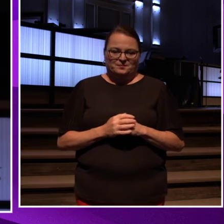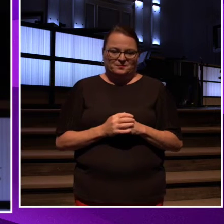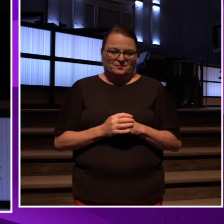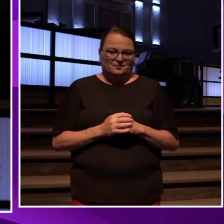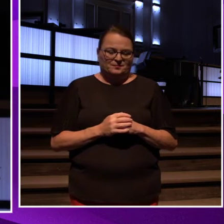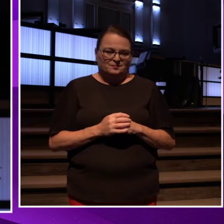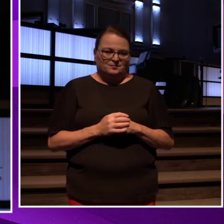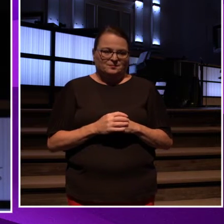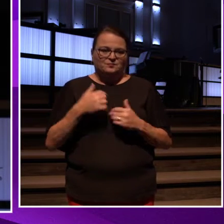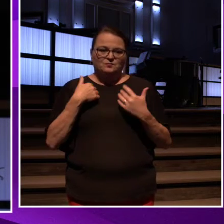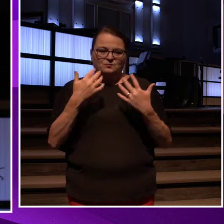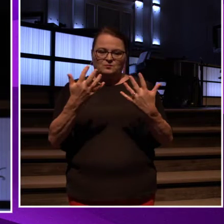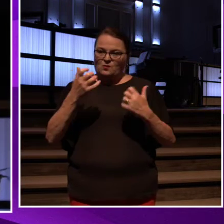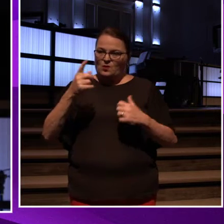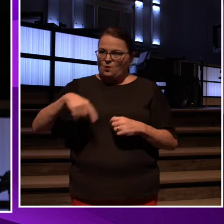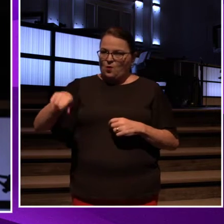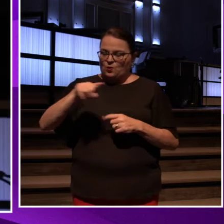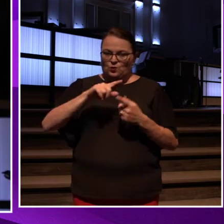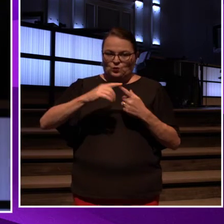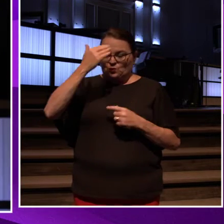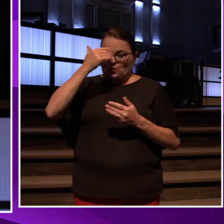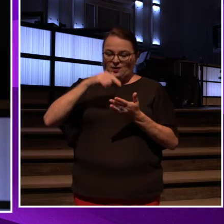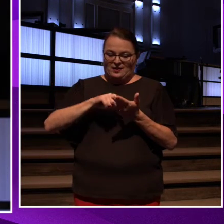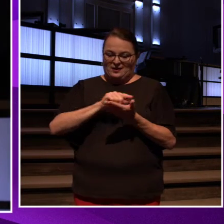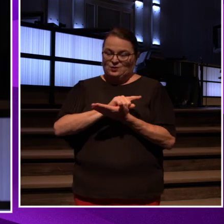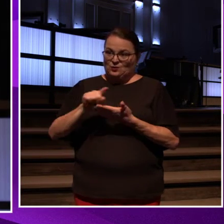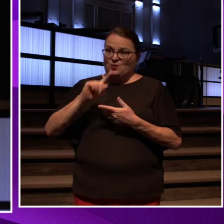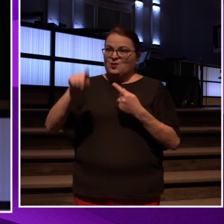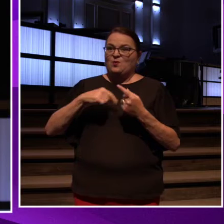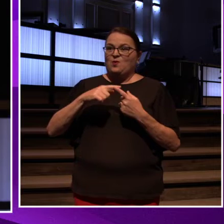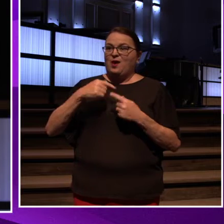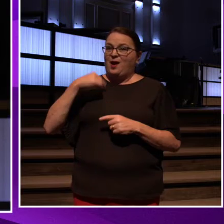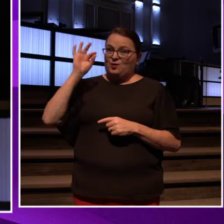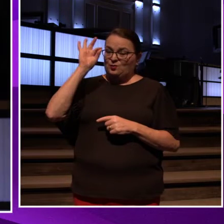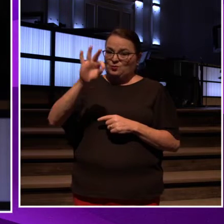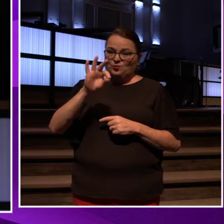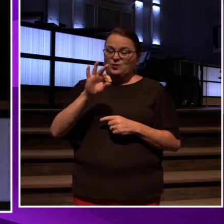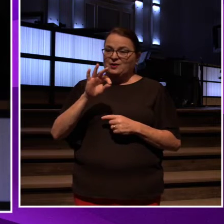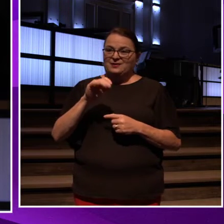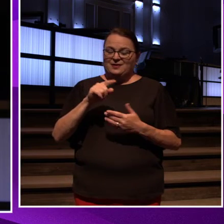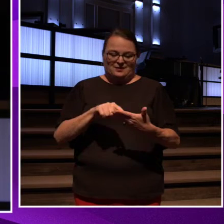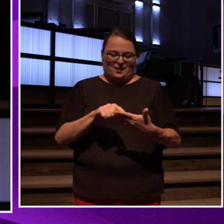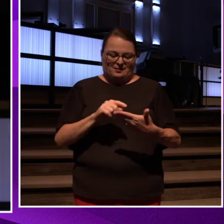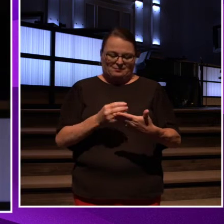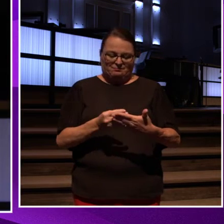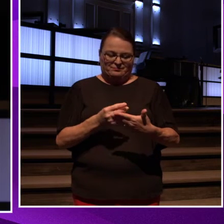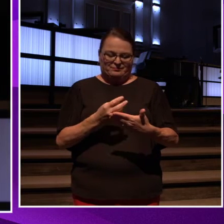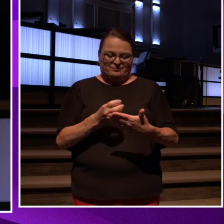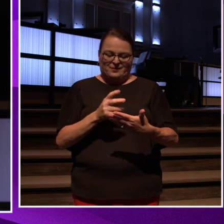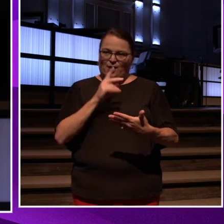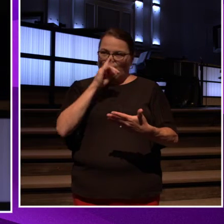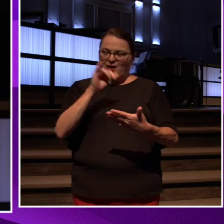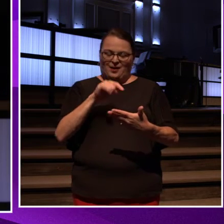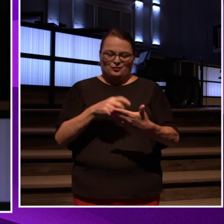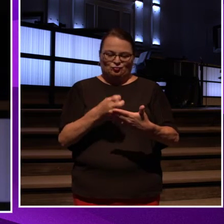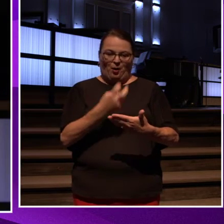I want you to know, brothers, and this week when I preached this, this passage just jumped out at me when I studied